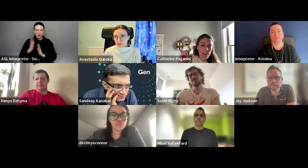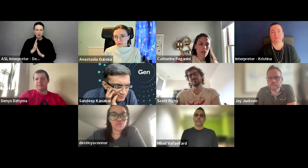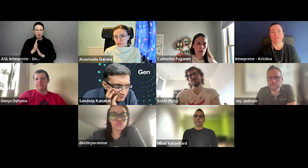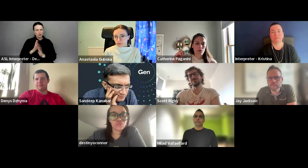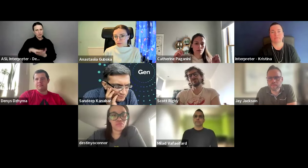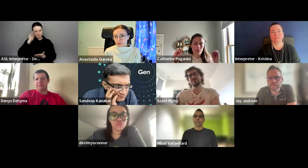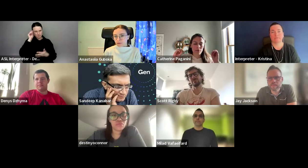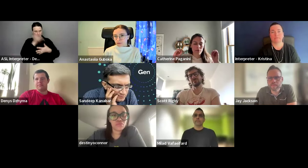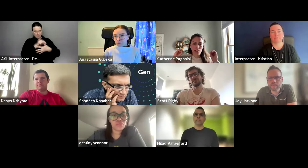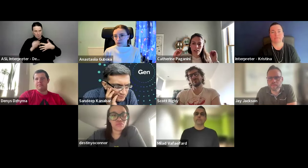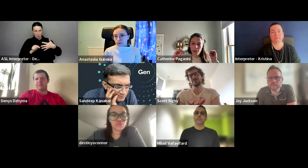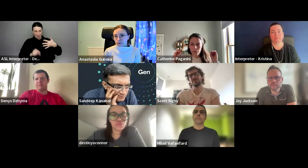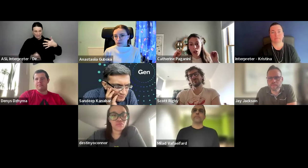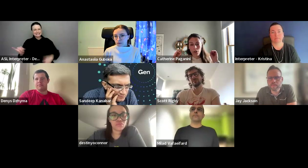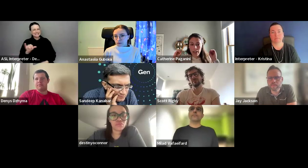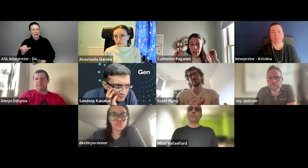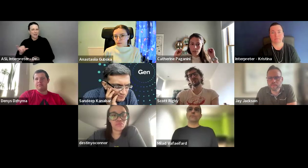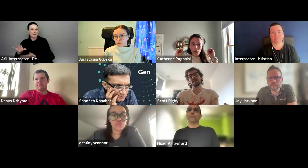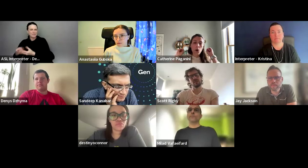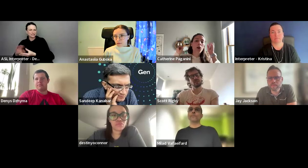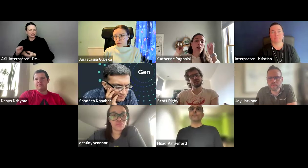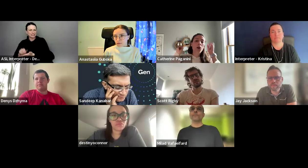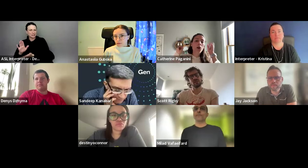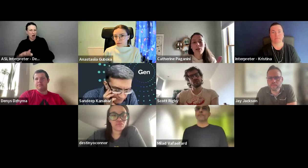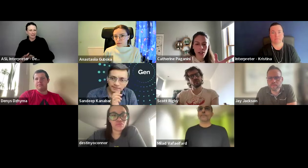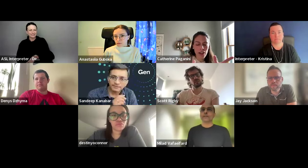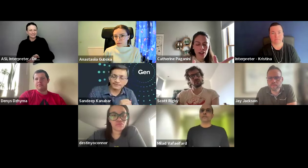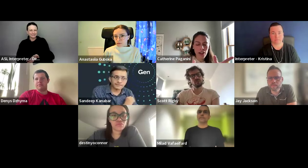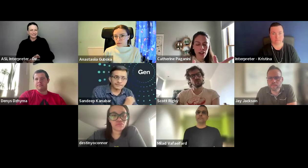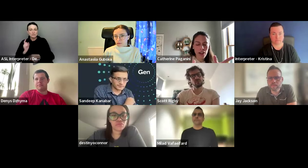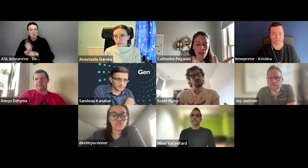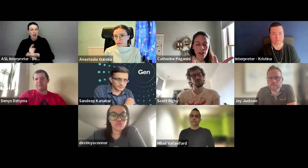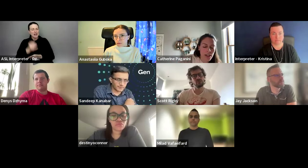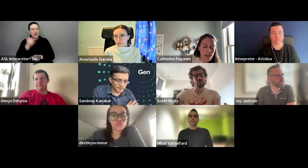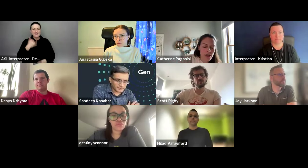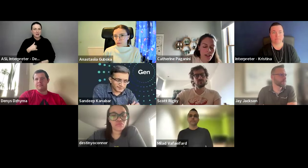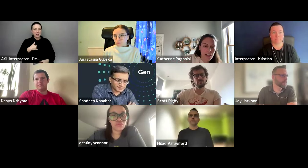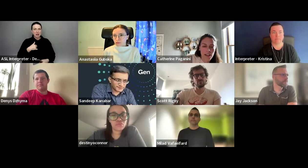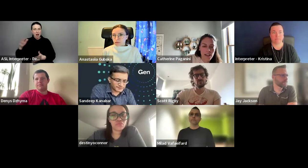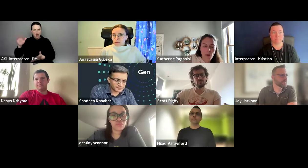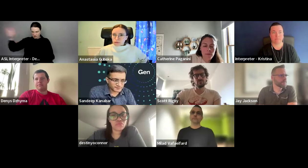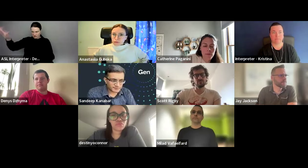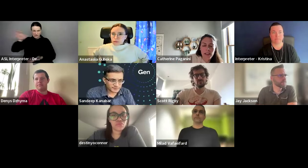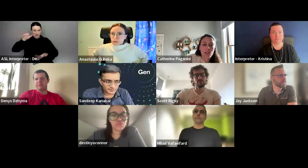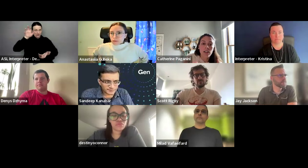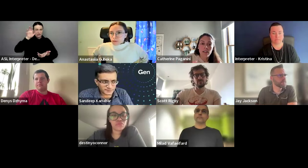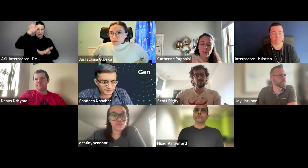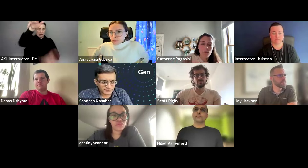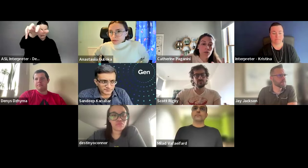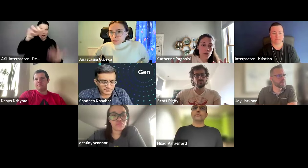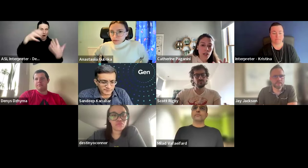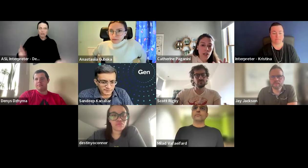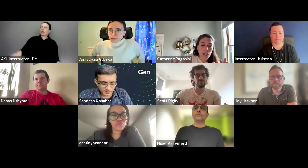again, as with the messaging doc, right? If you put a lot of information on